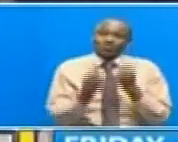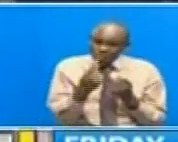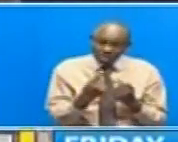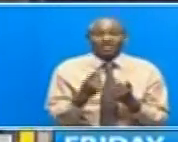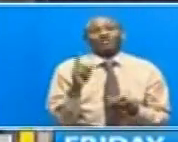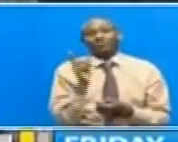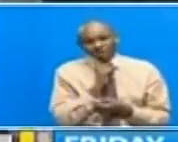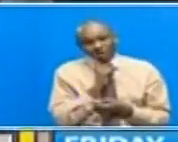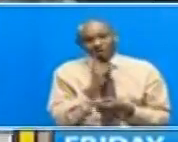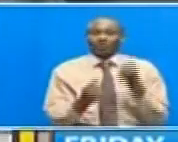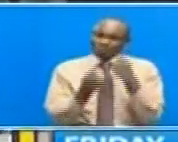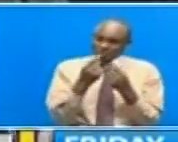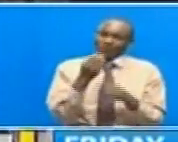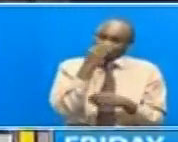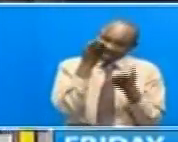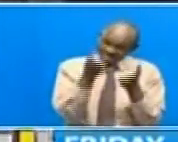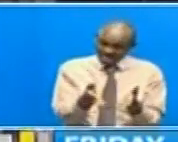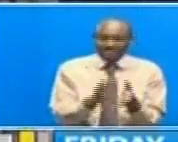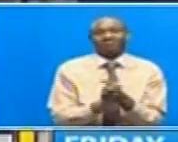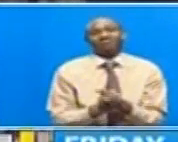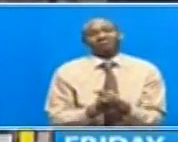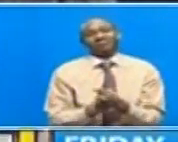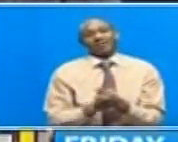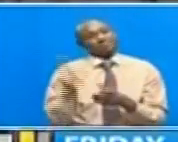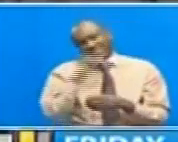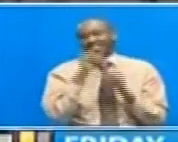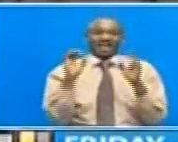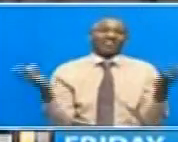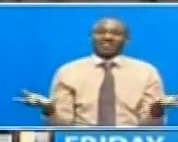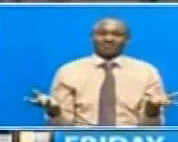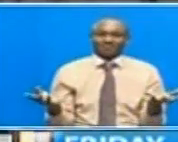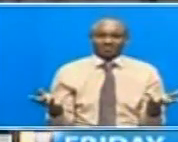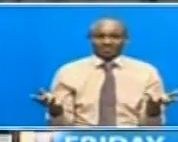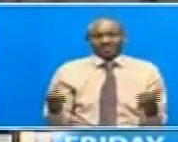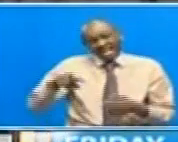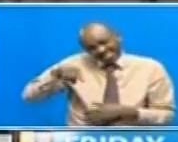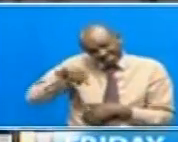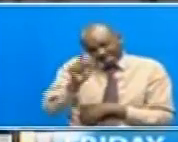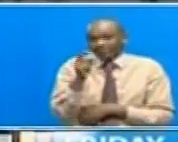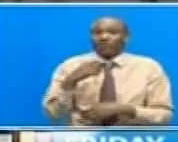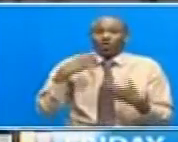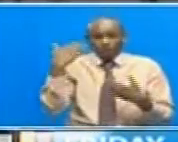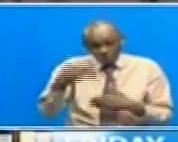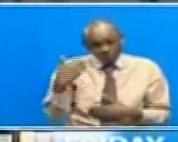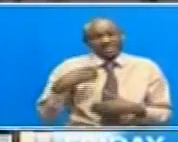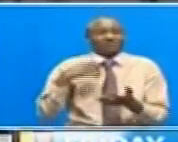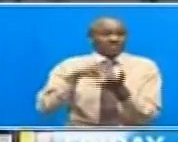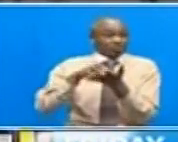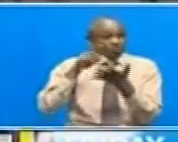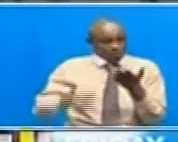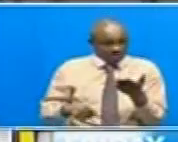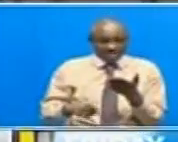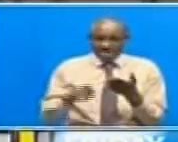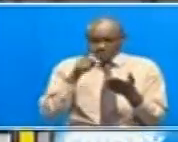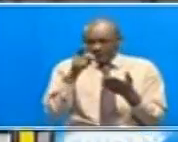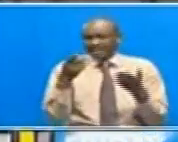kesho natengeneza chakula kesho kwa tayari hakuna ku. For Achol Deng, it has always been a situation where